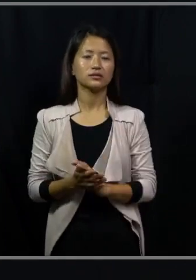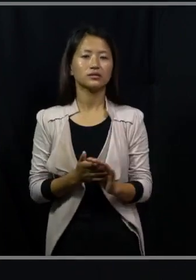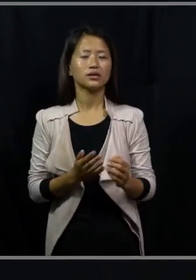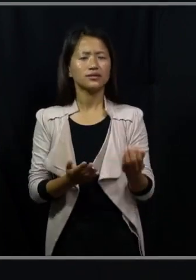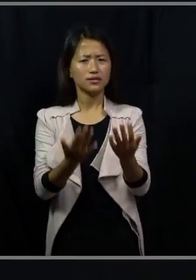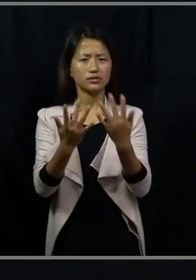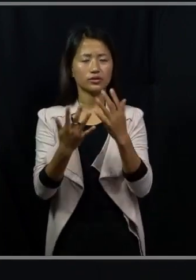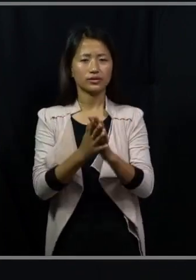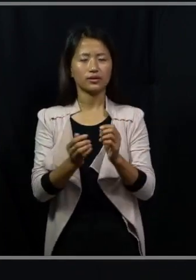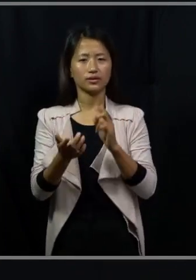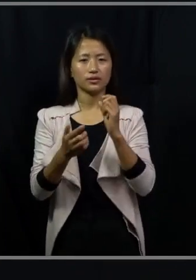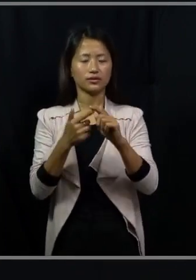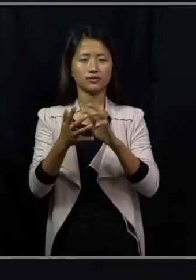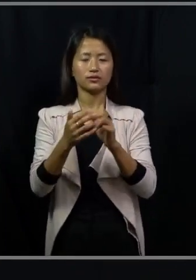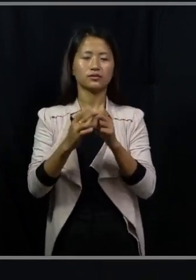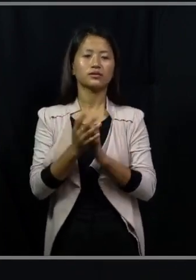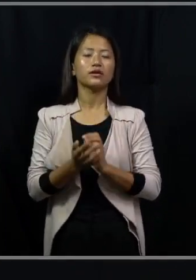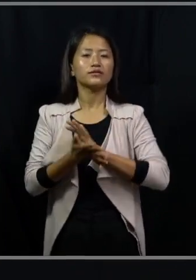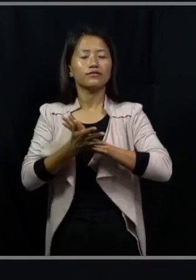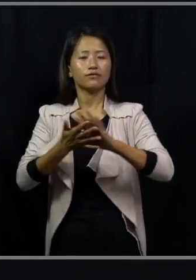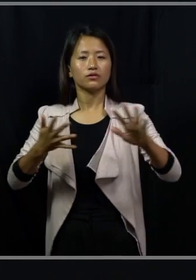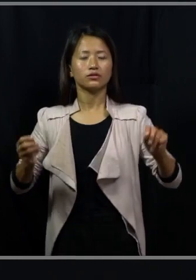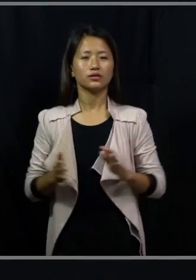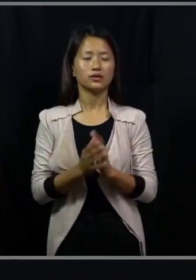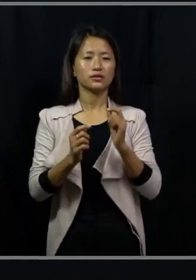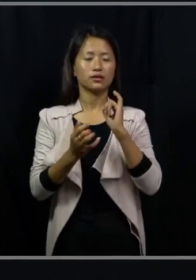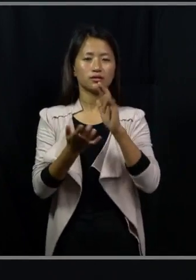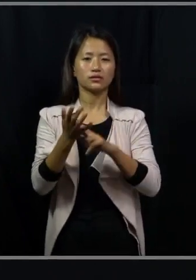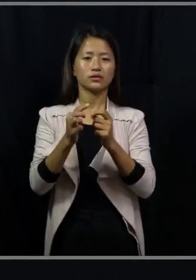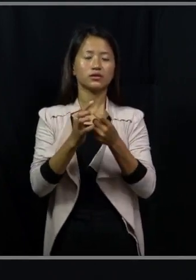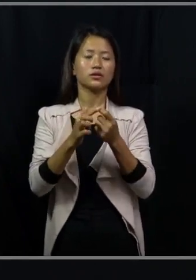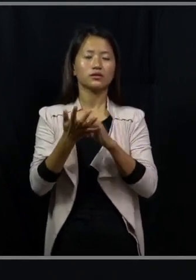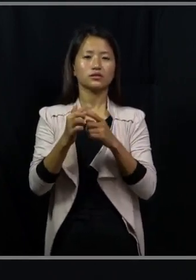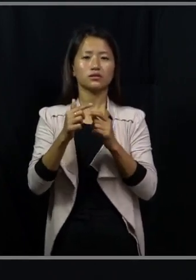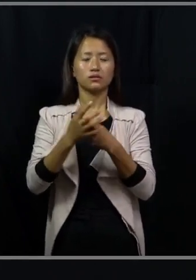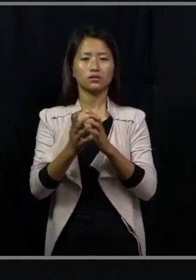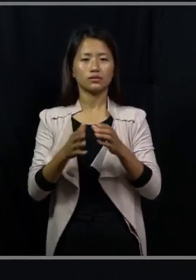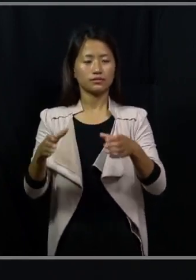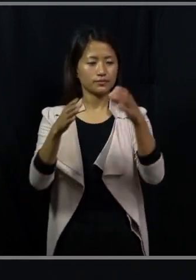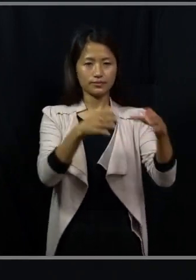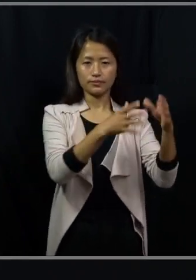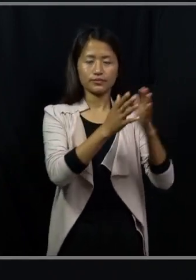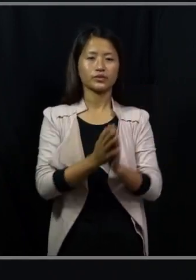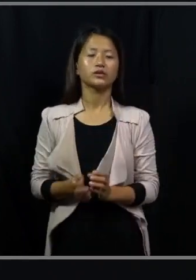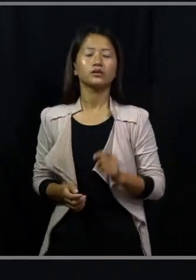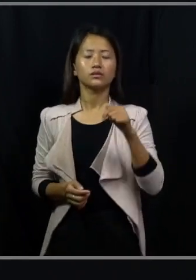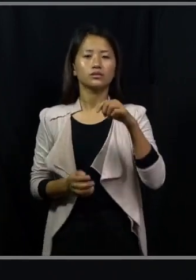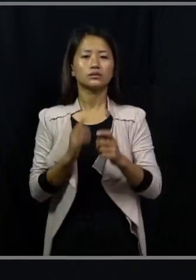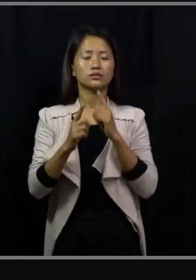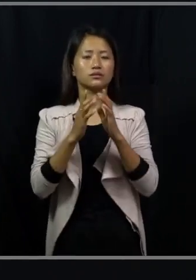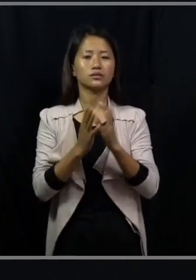trade center as well as it has a flourishing industries. Now we will discuss about the city of